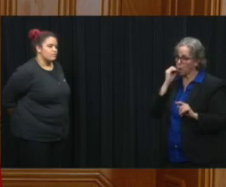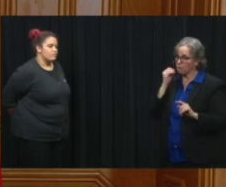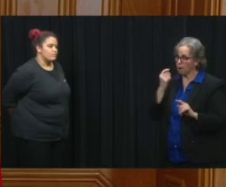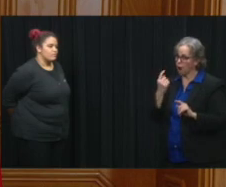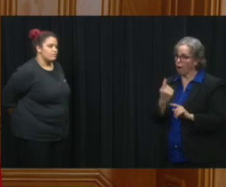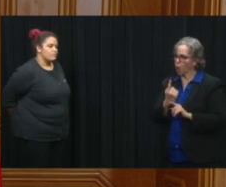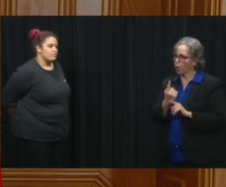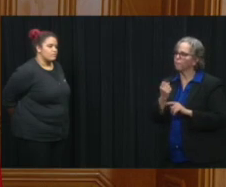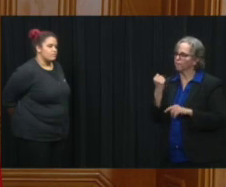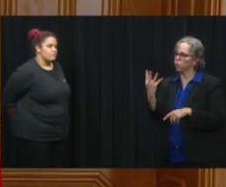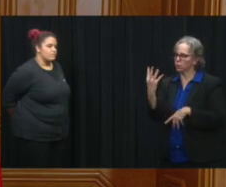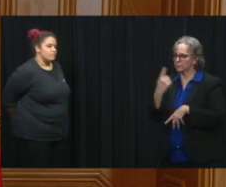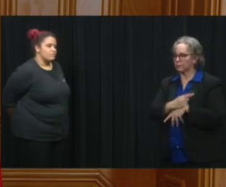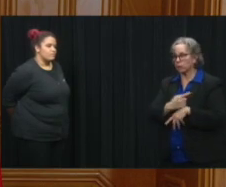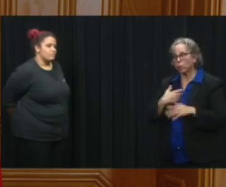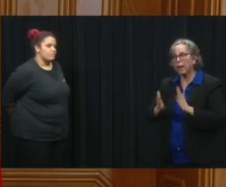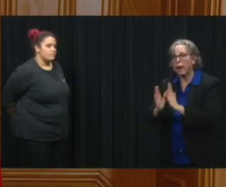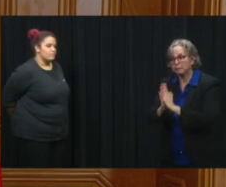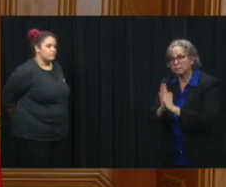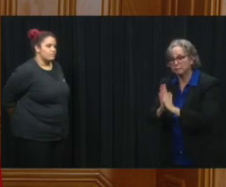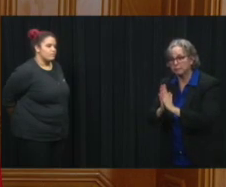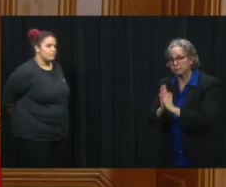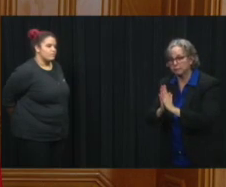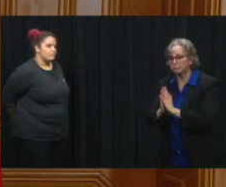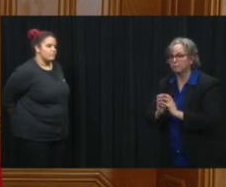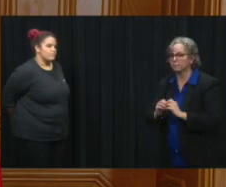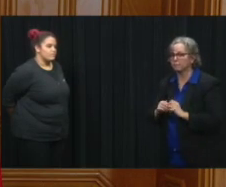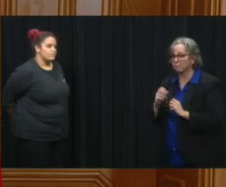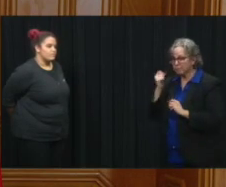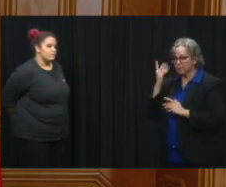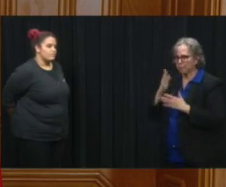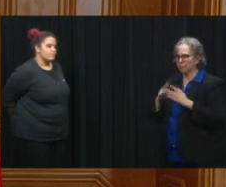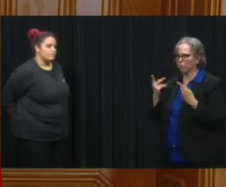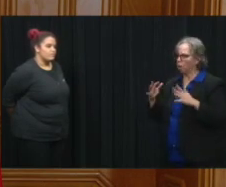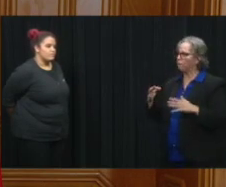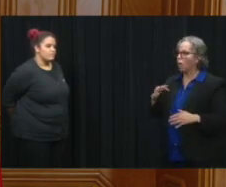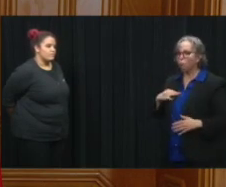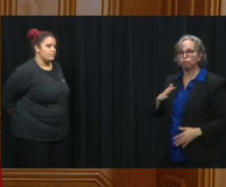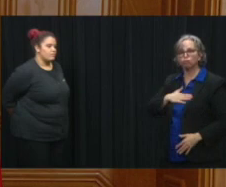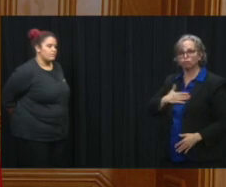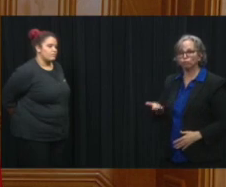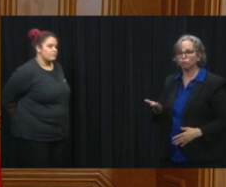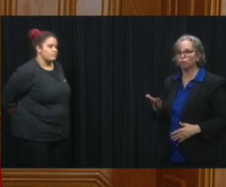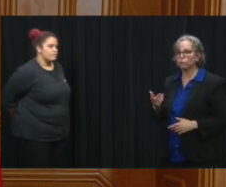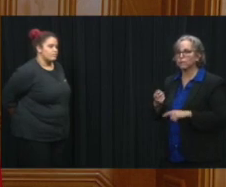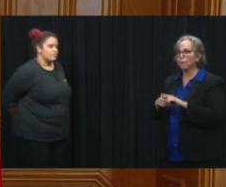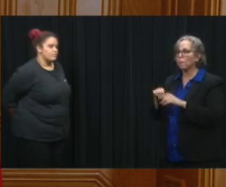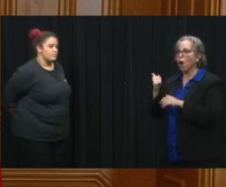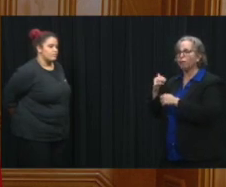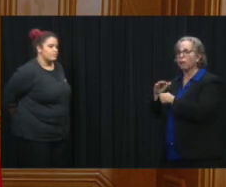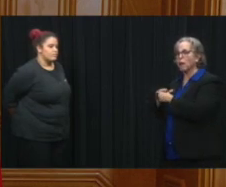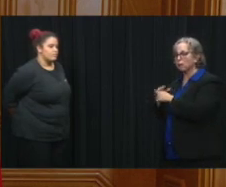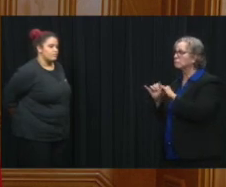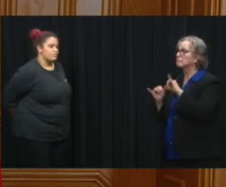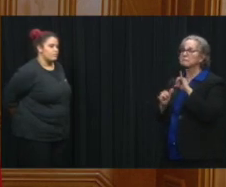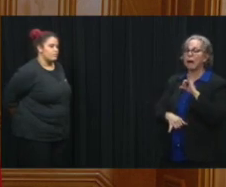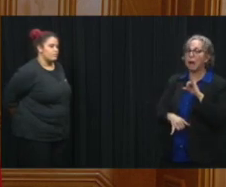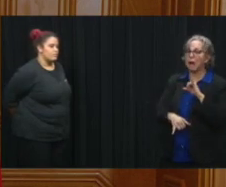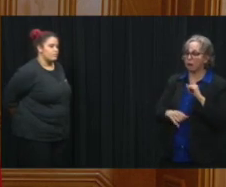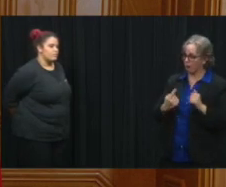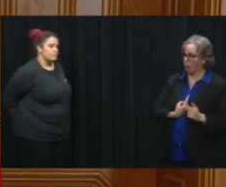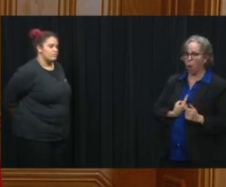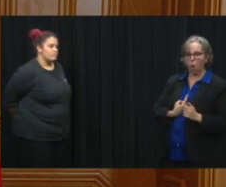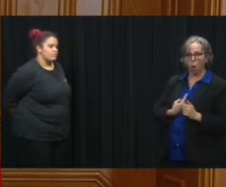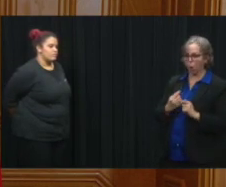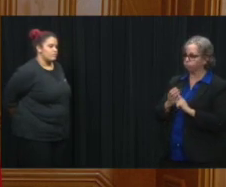in and said, okay, I'm coming in from another area, I'm going to quarantine. And so we would ask people to do that. We've not put it in the